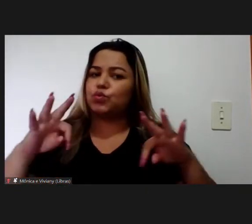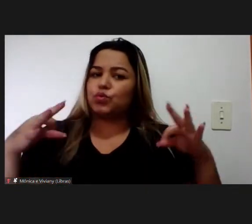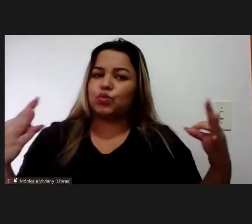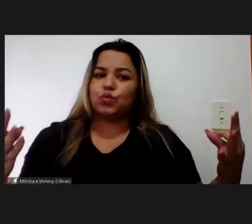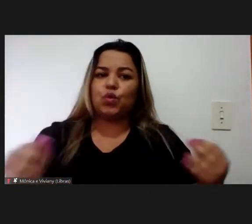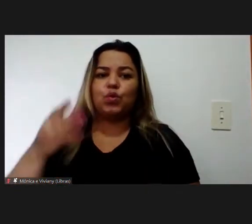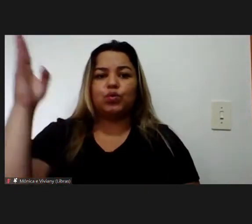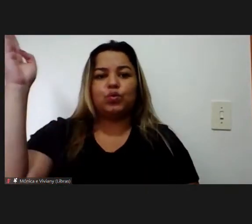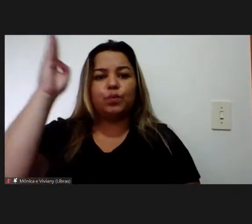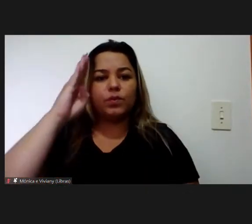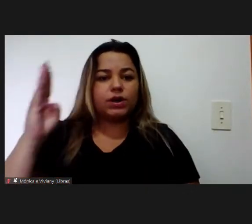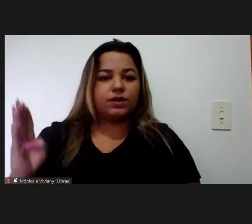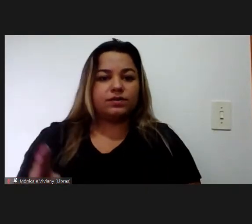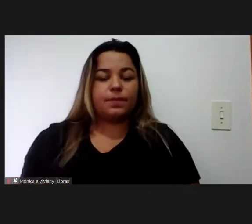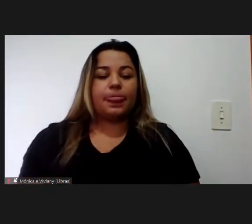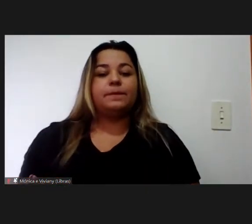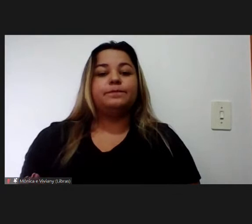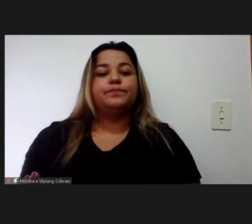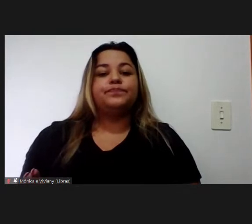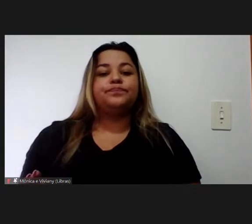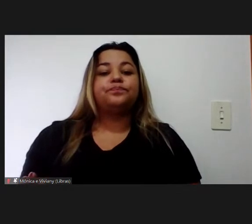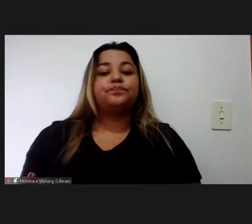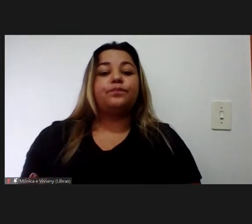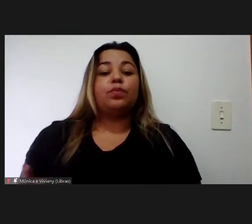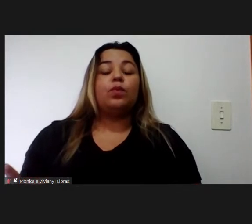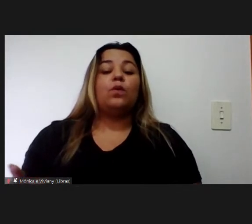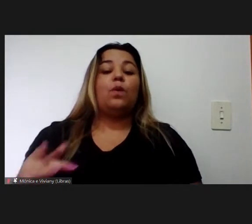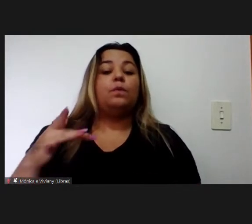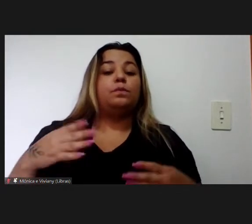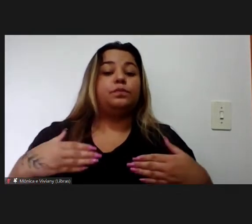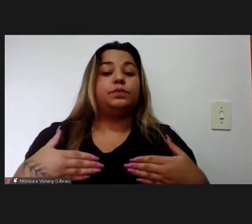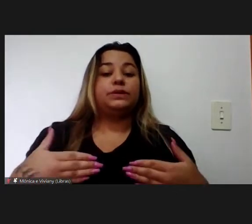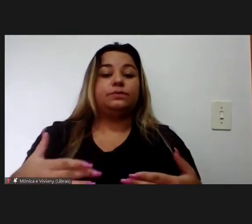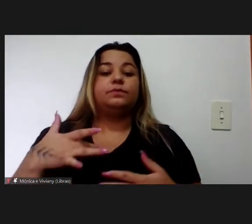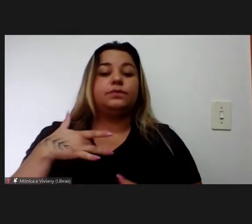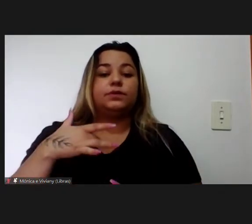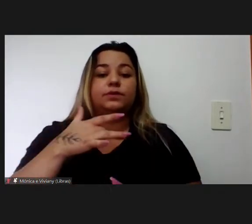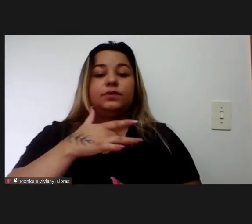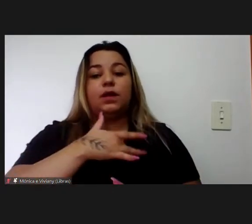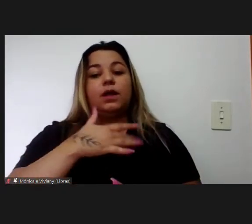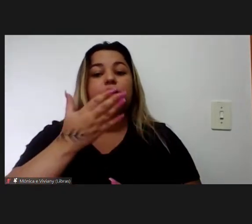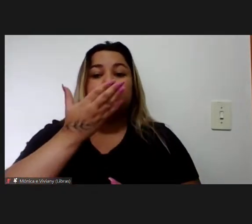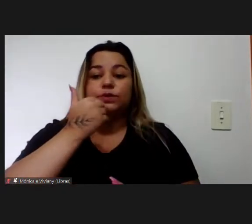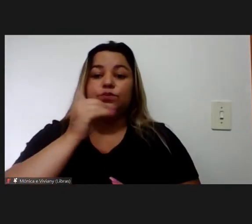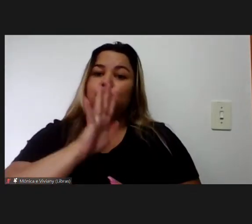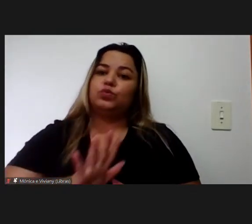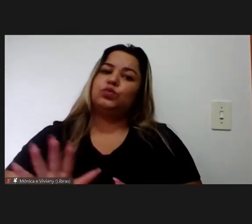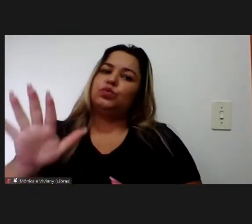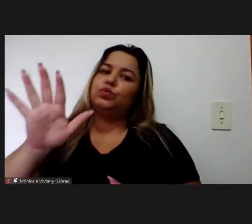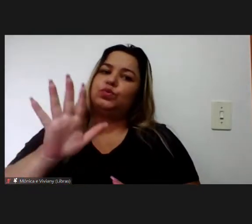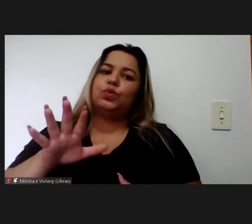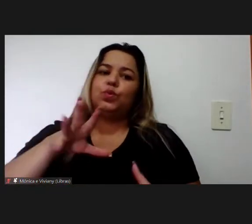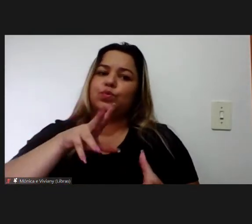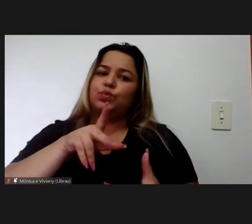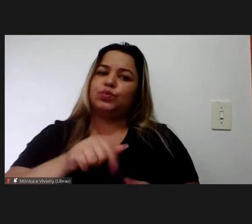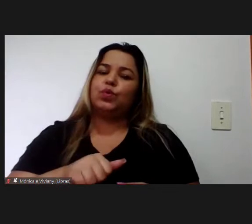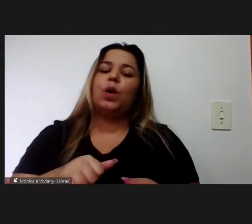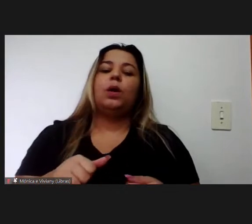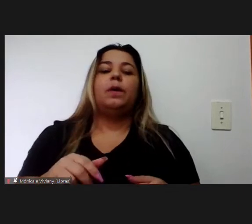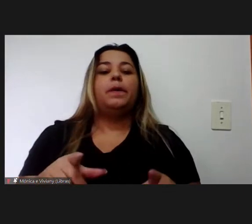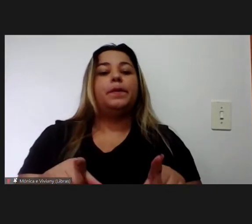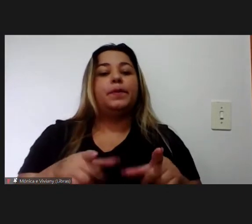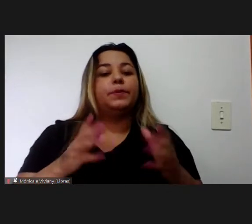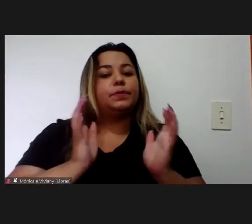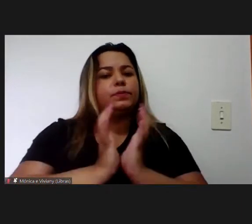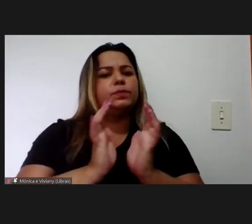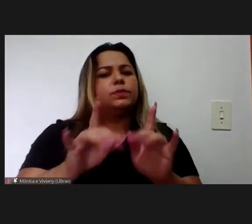managers in all Brazil. In this sense, the Ministry of Health foments the coordination of food and nutrition in the